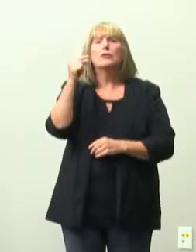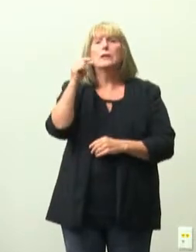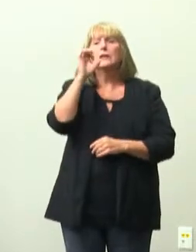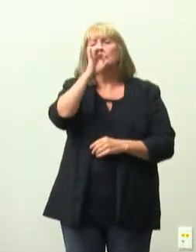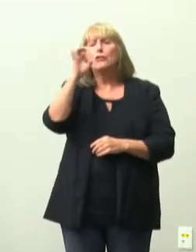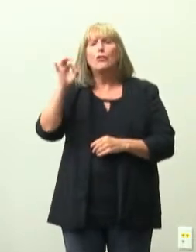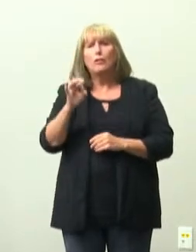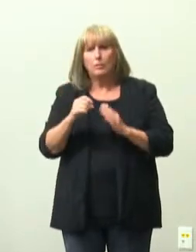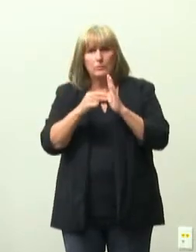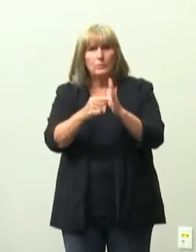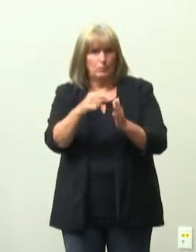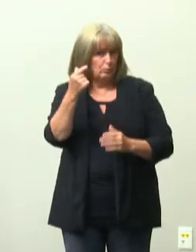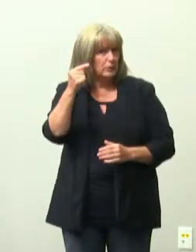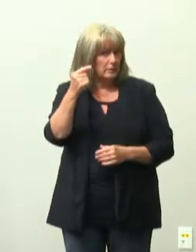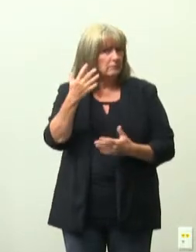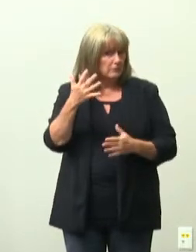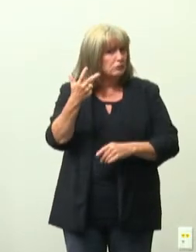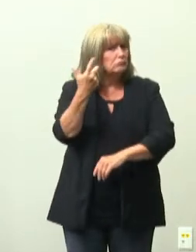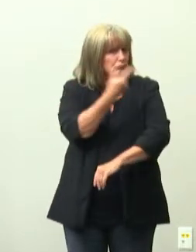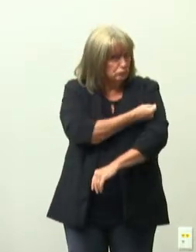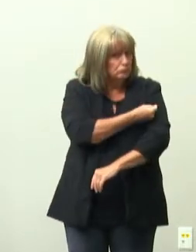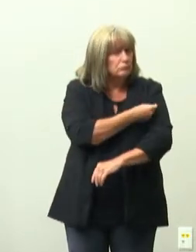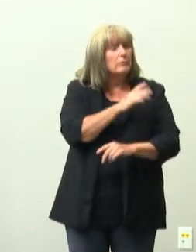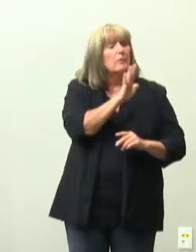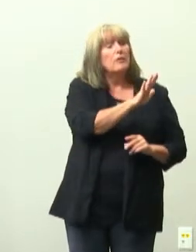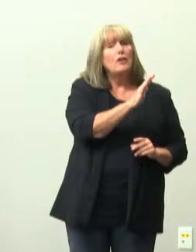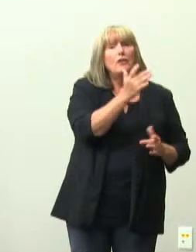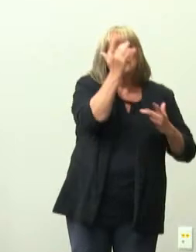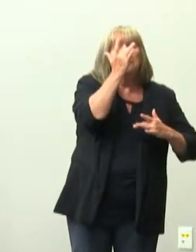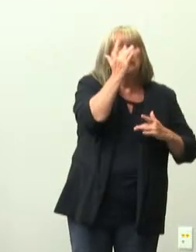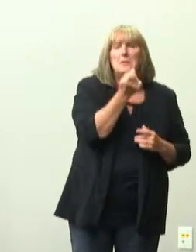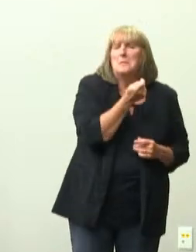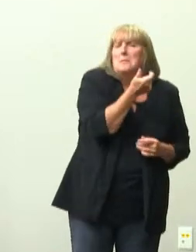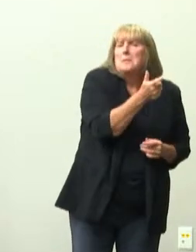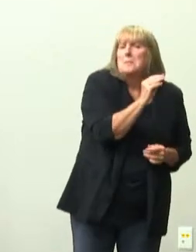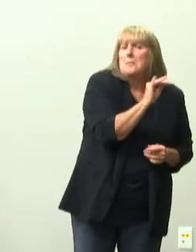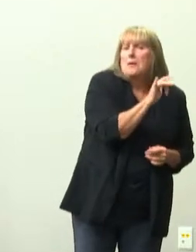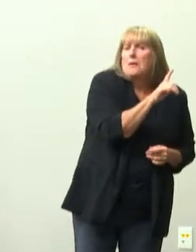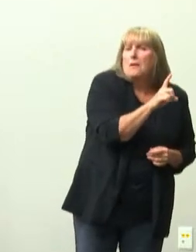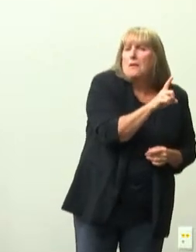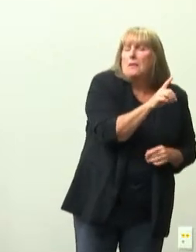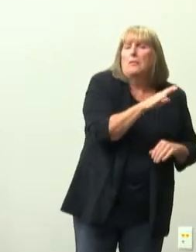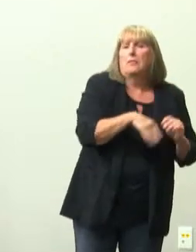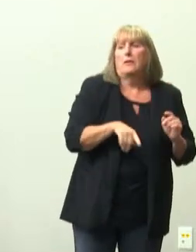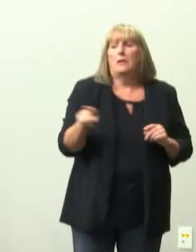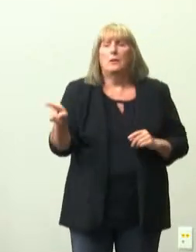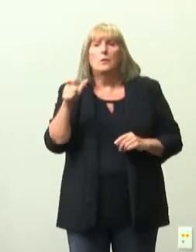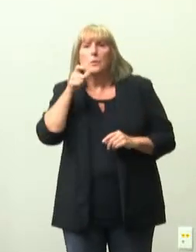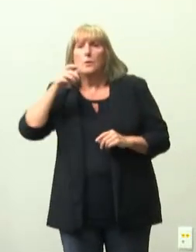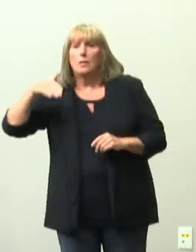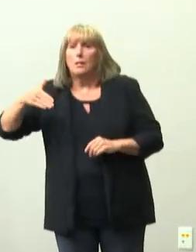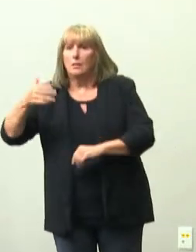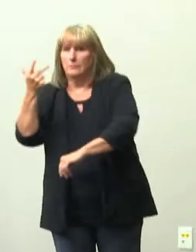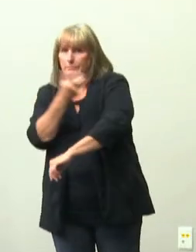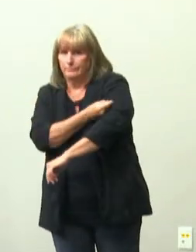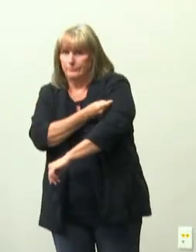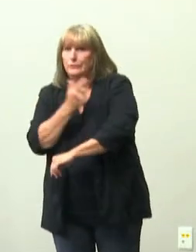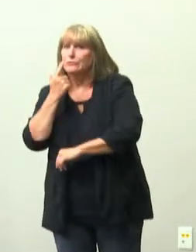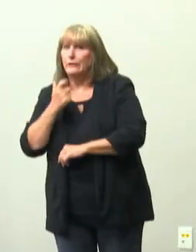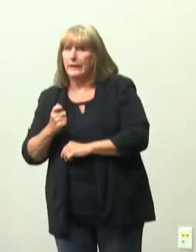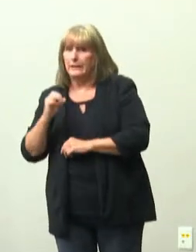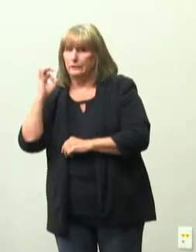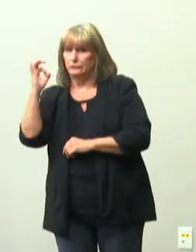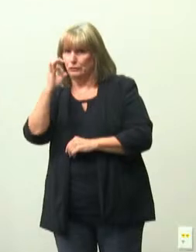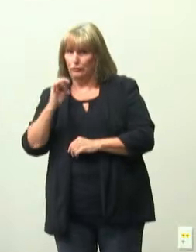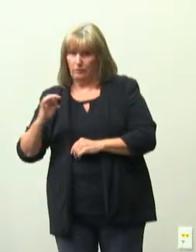circles, though their symptoms were milder than those who were not vaccinated, noted by the red circles. The 1 person who passed away after